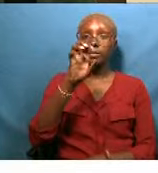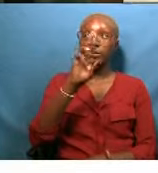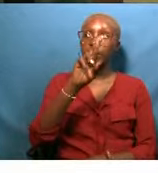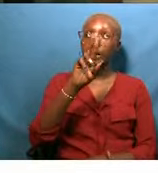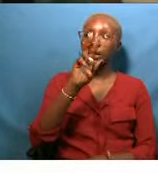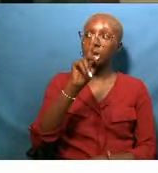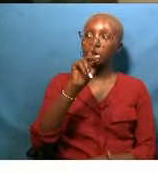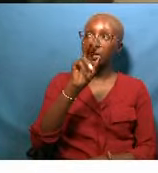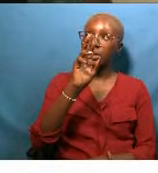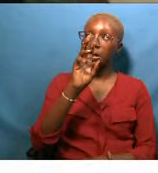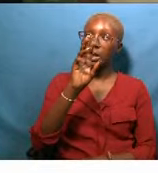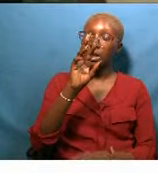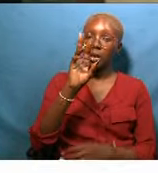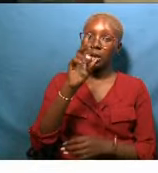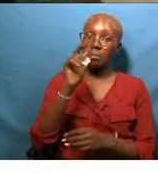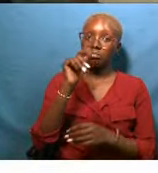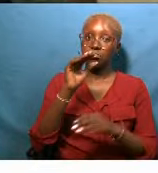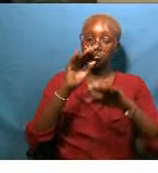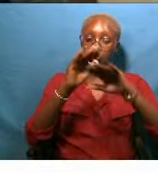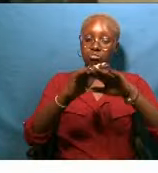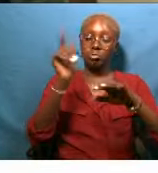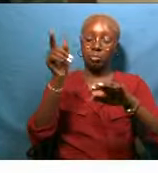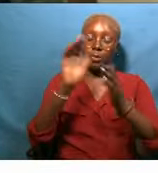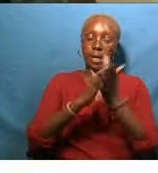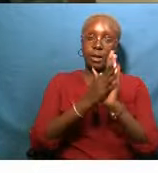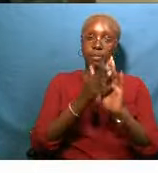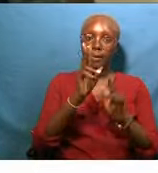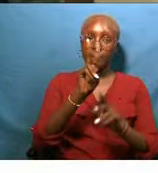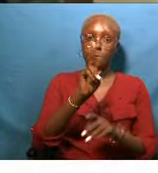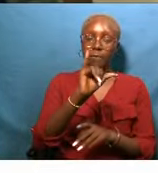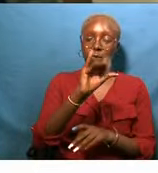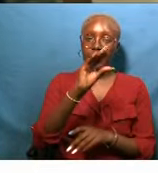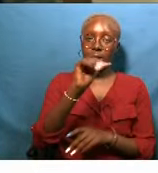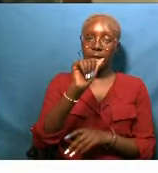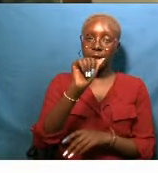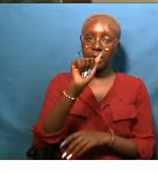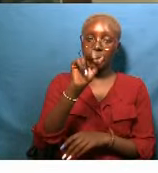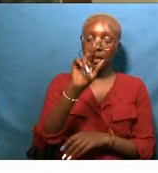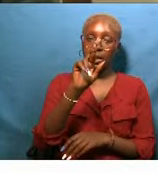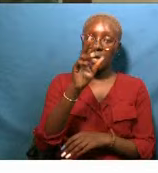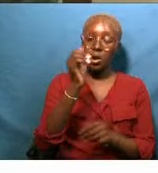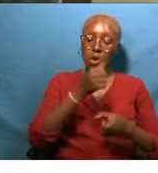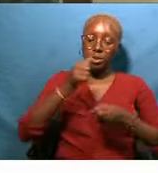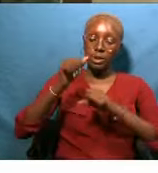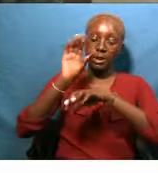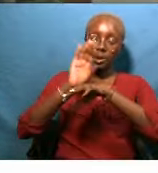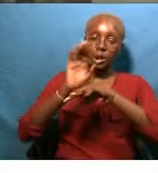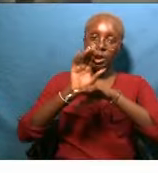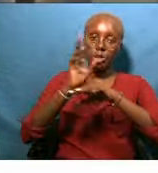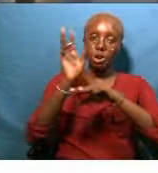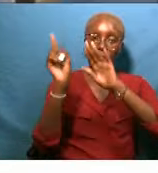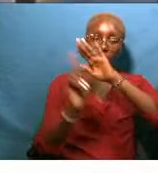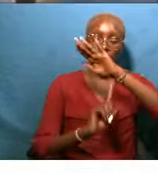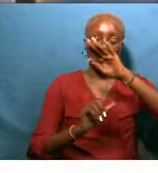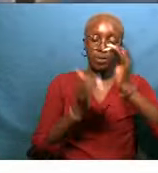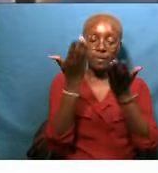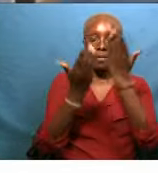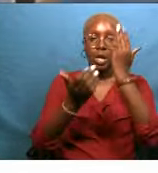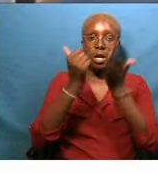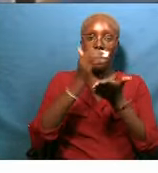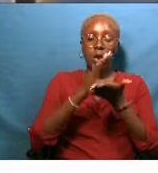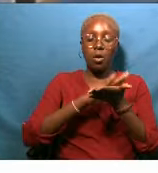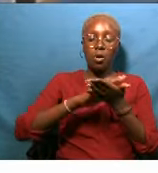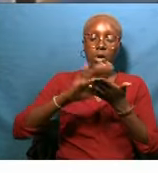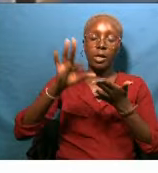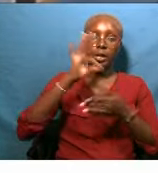the office of Vicar General in the Diocese of All Saints Cathedral, Nairobi. May the Holy Spirit guide and empower